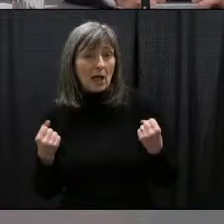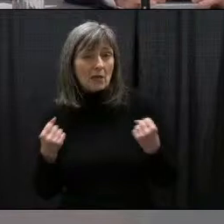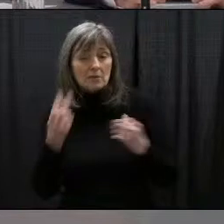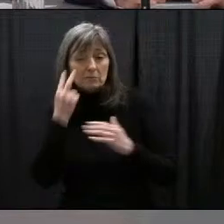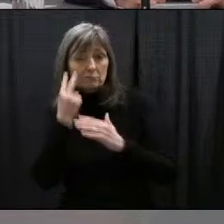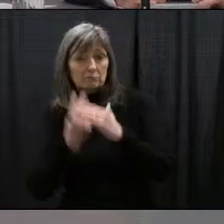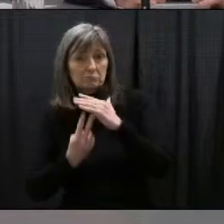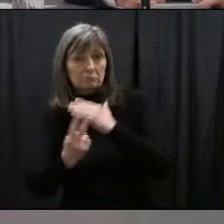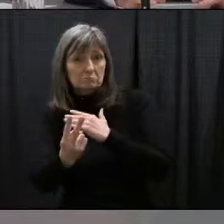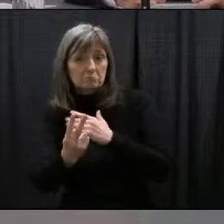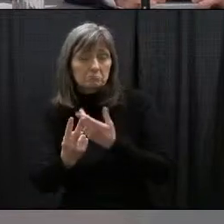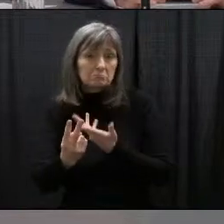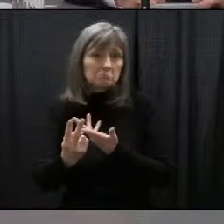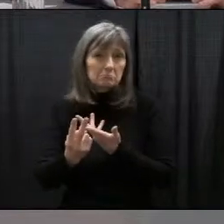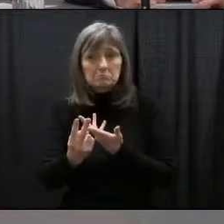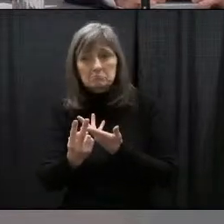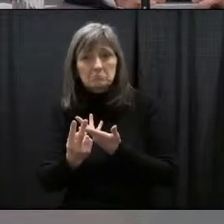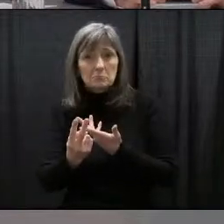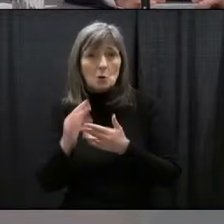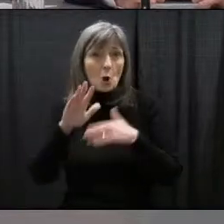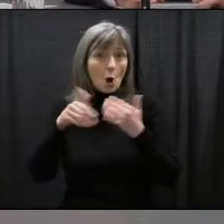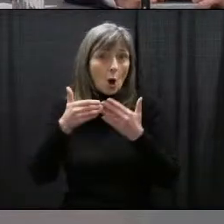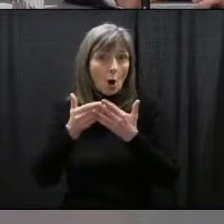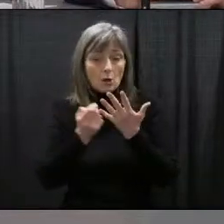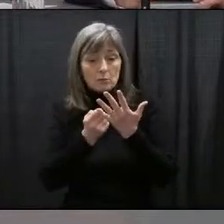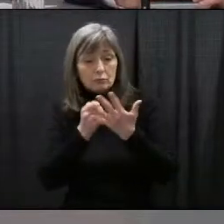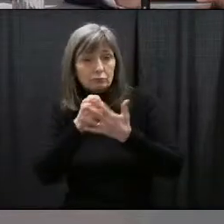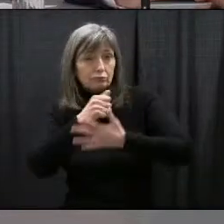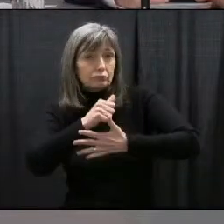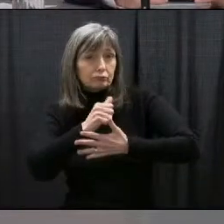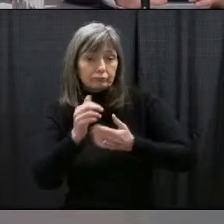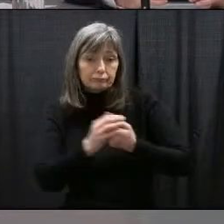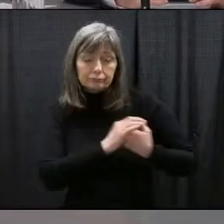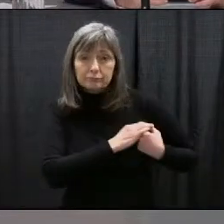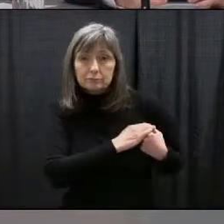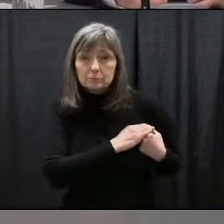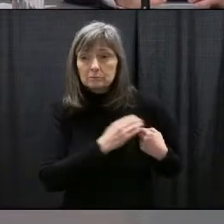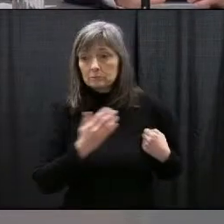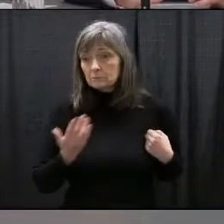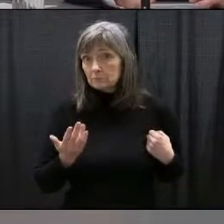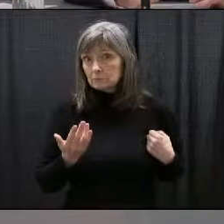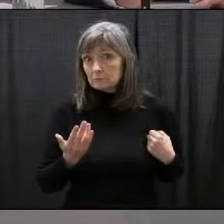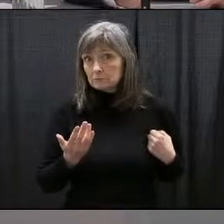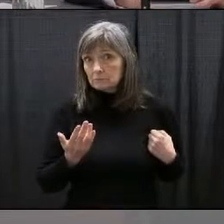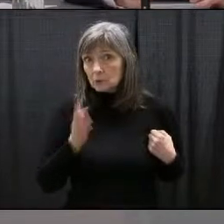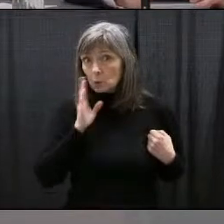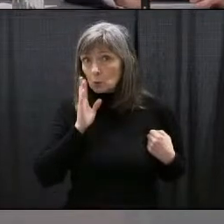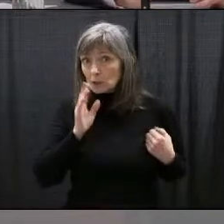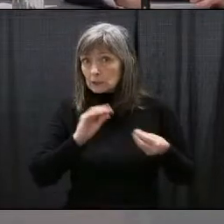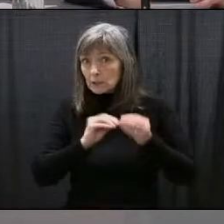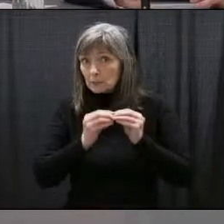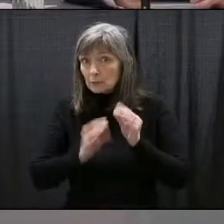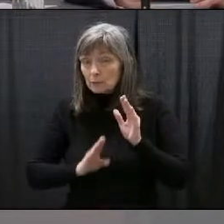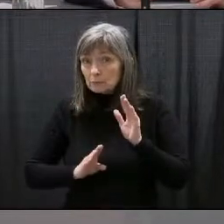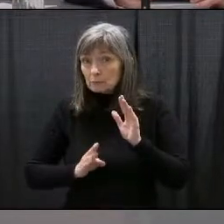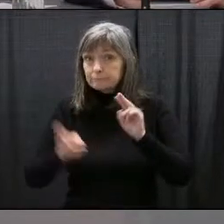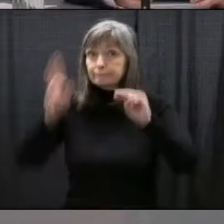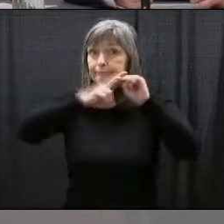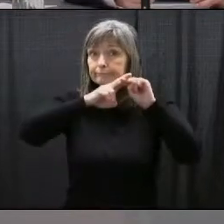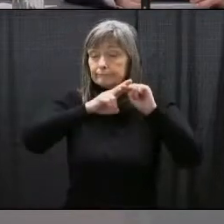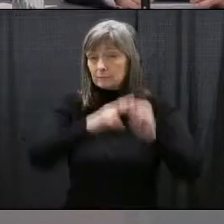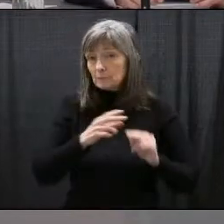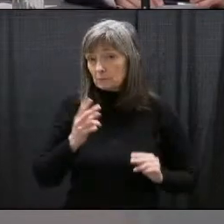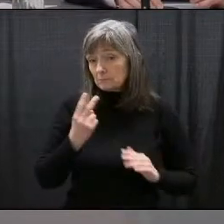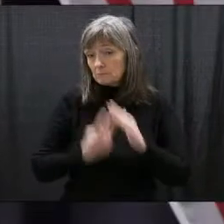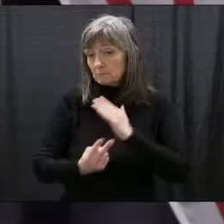to see when all those restrictions are loosened and taken away? Could there be a spike in cases, or what are